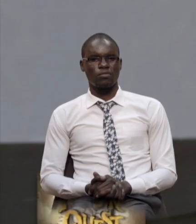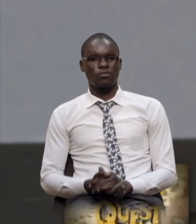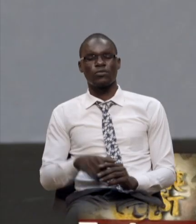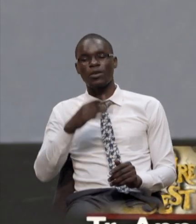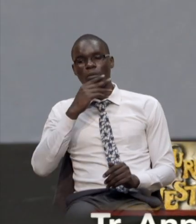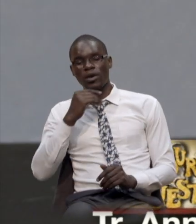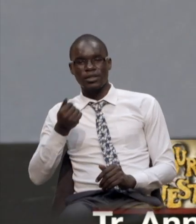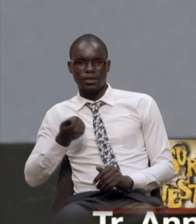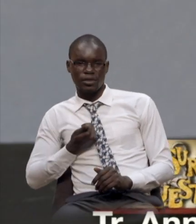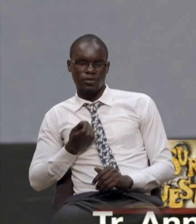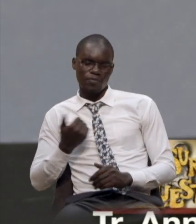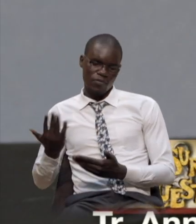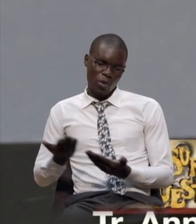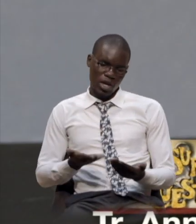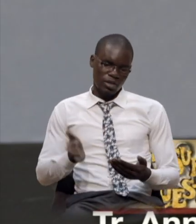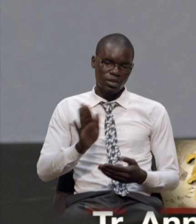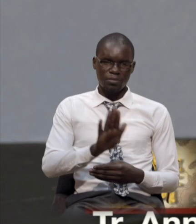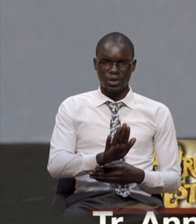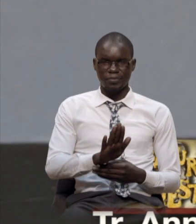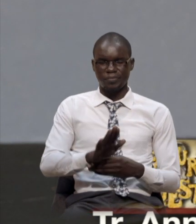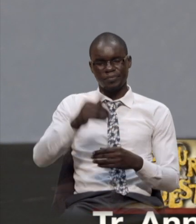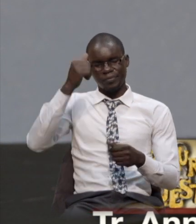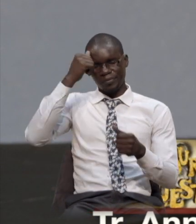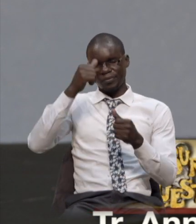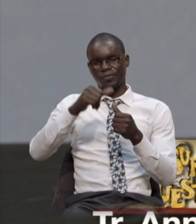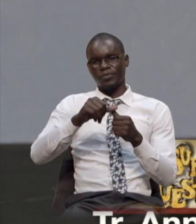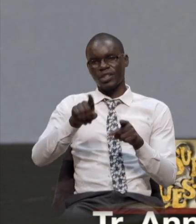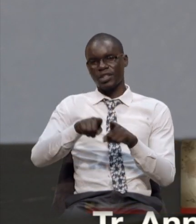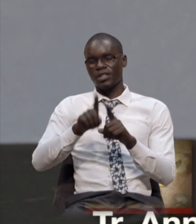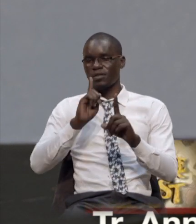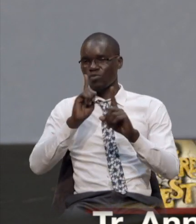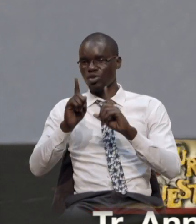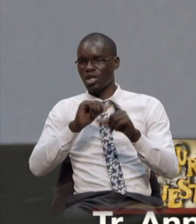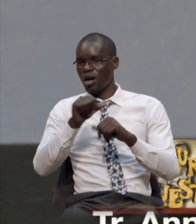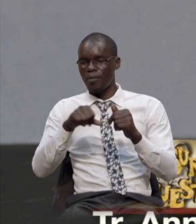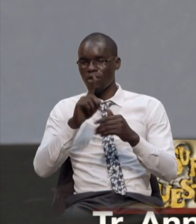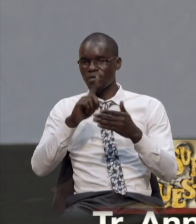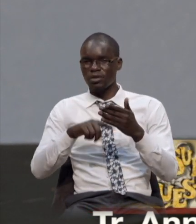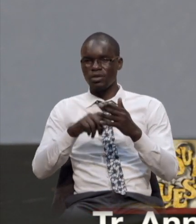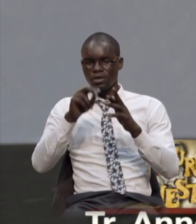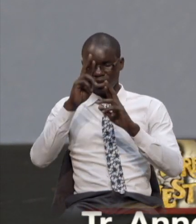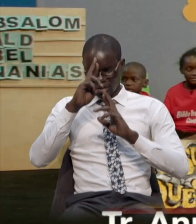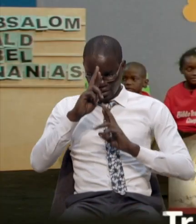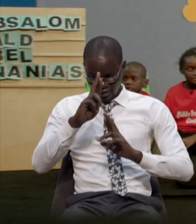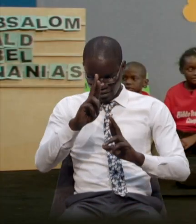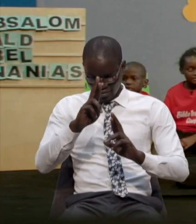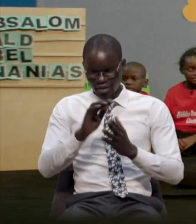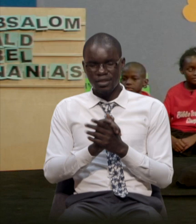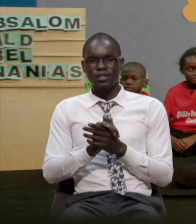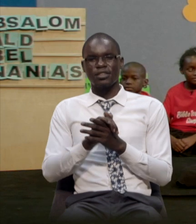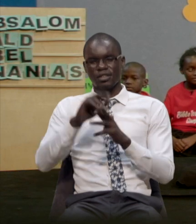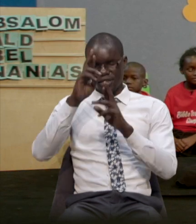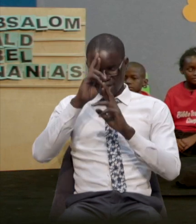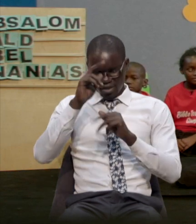Boys and girls, welcome back. And remember, we have been talking about which treasure? Respect. And remember,